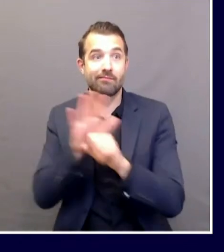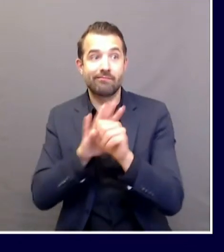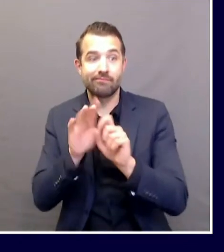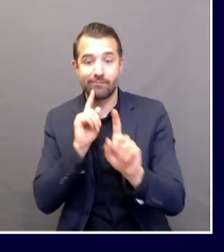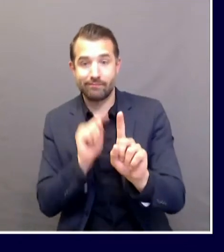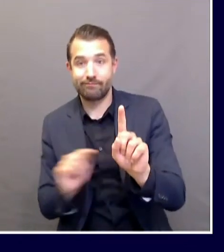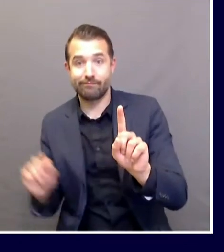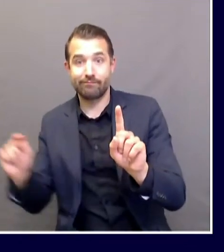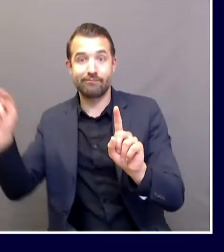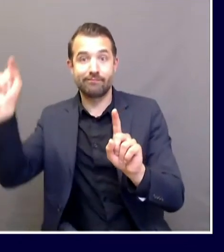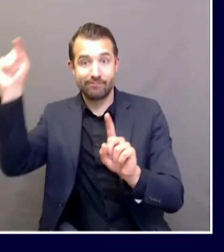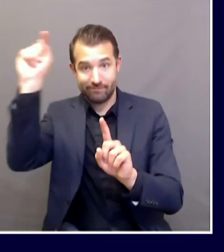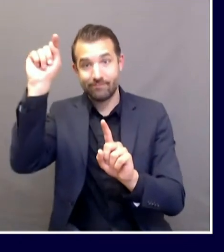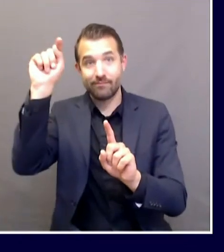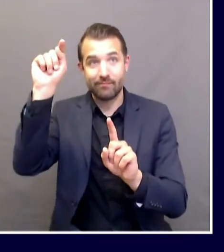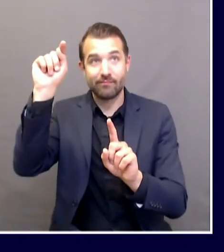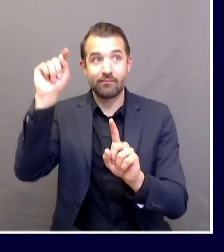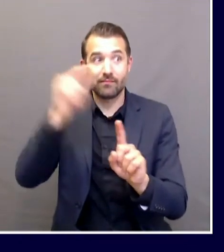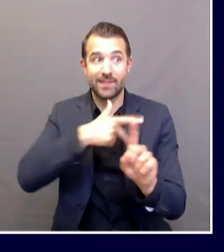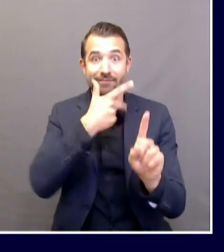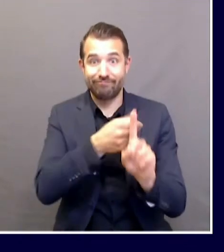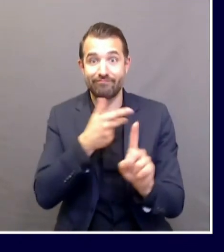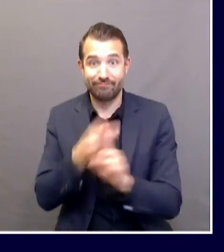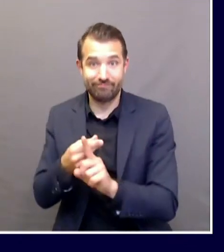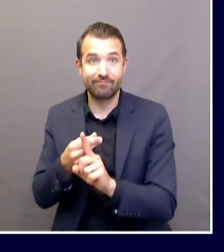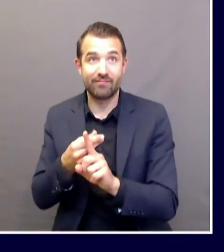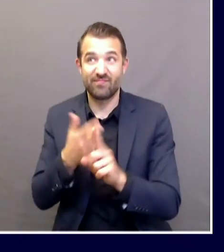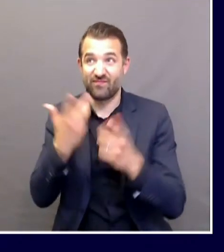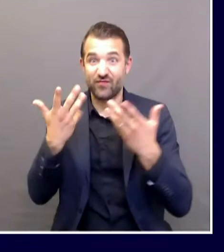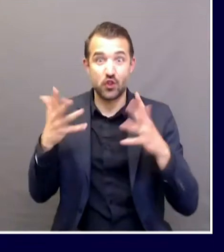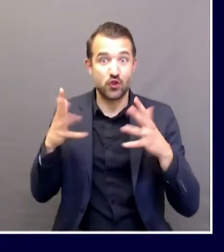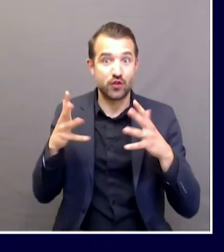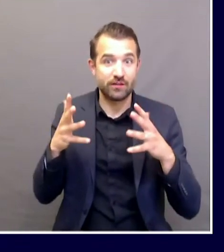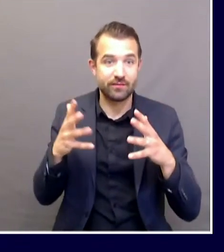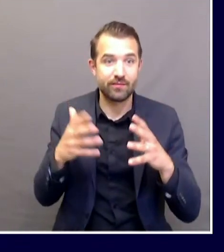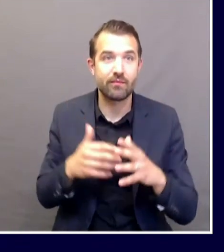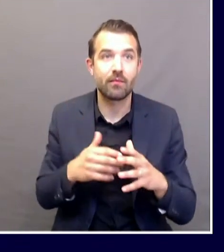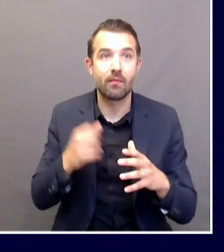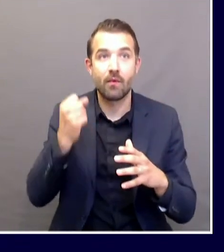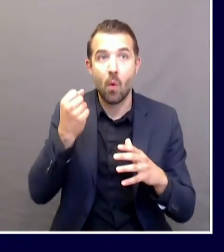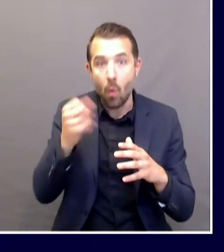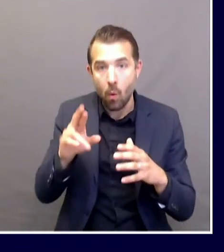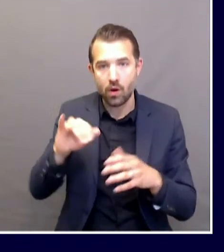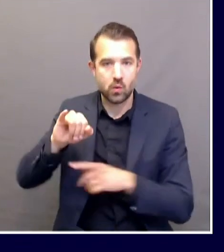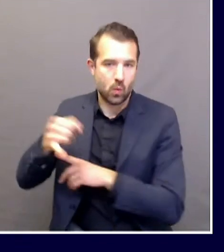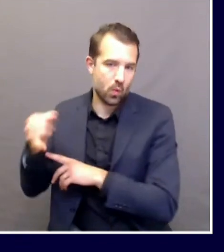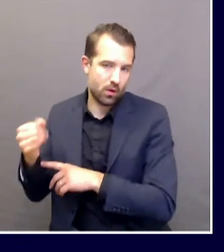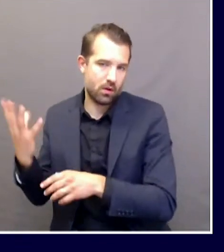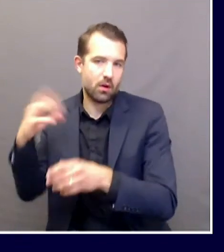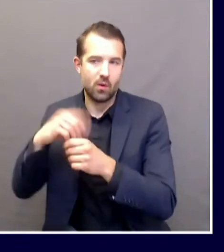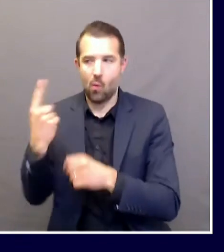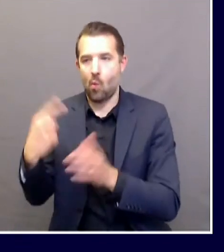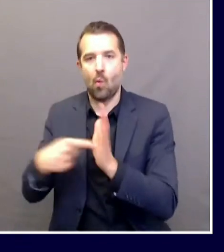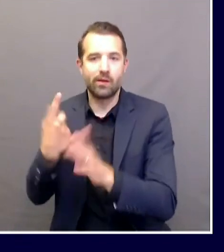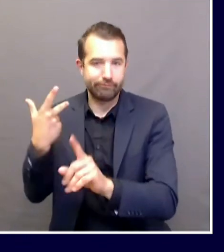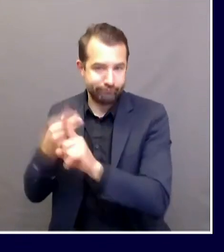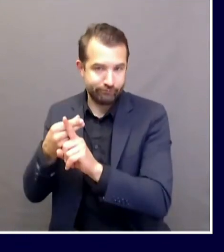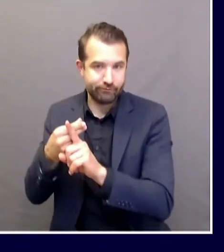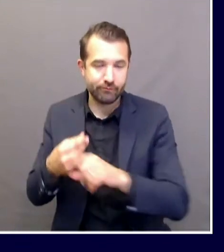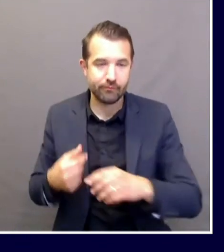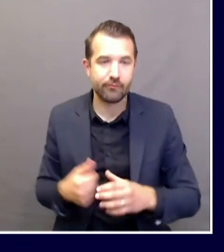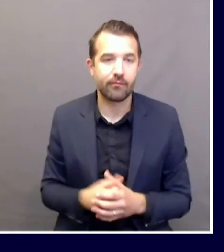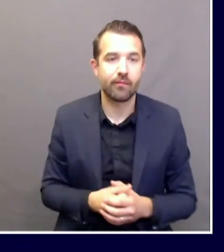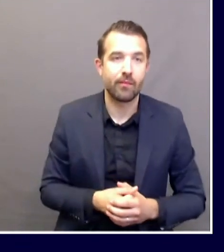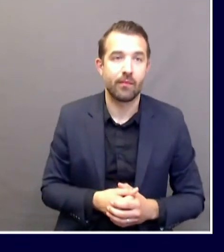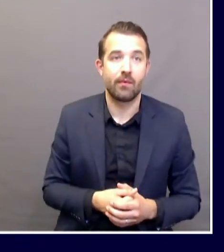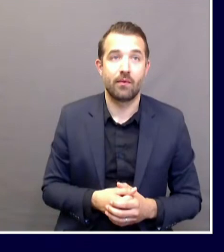series, either received both shots or the single shot of J&J. Androscoggin County is 16th right now.